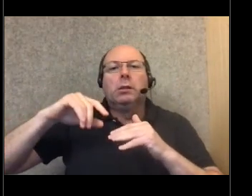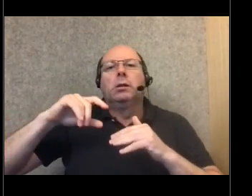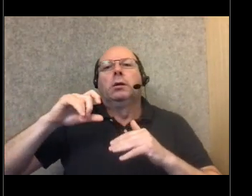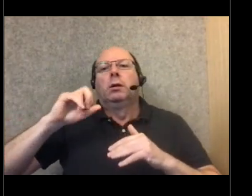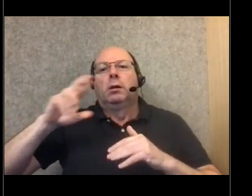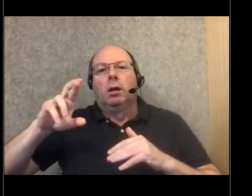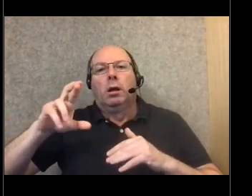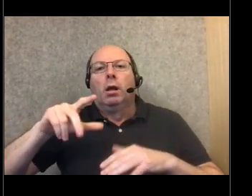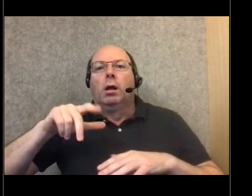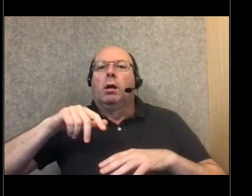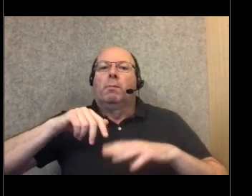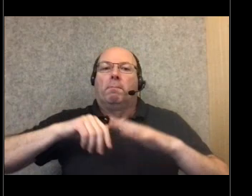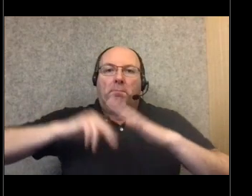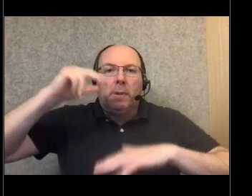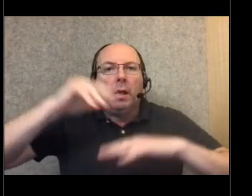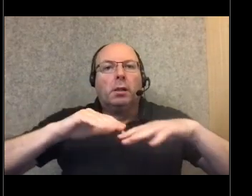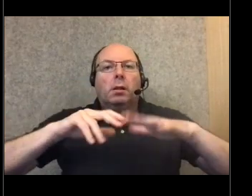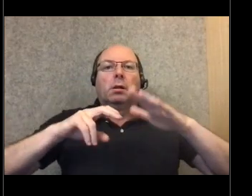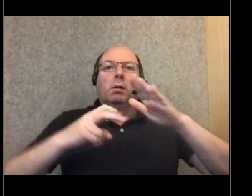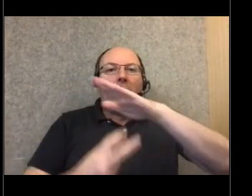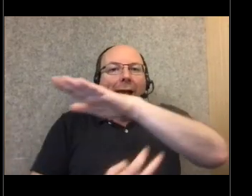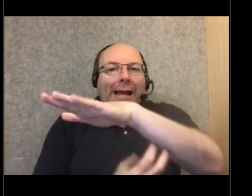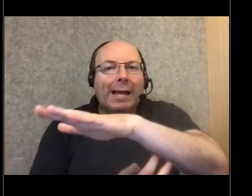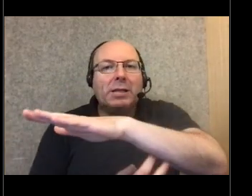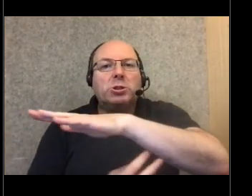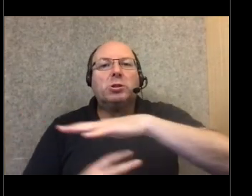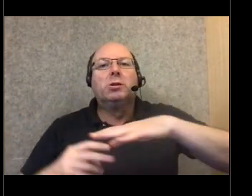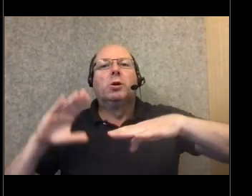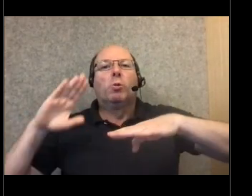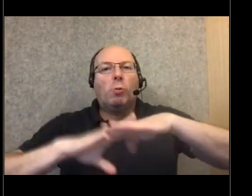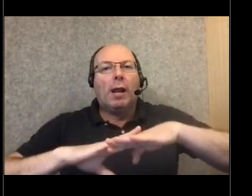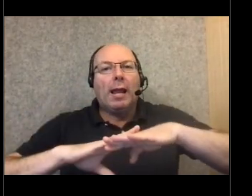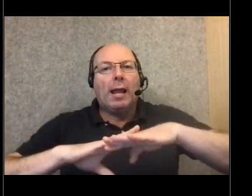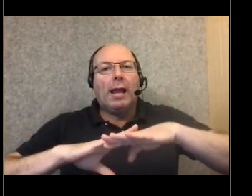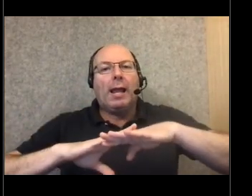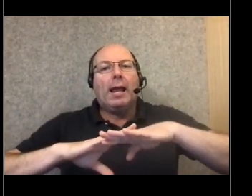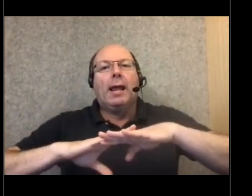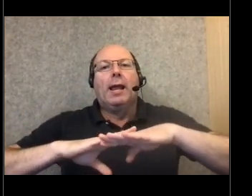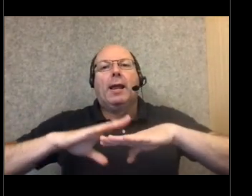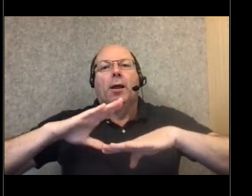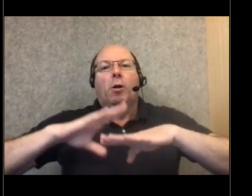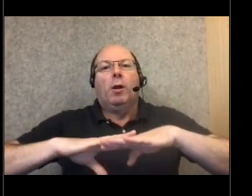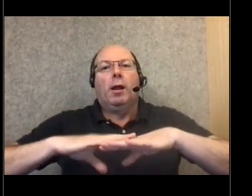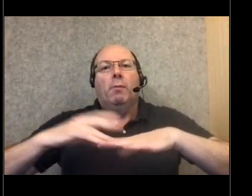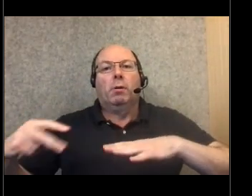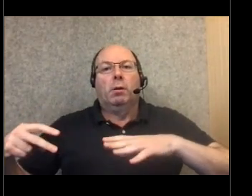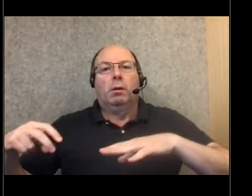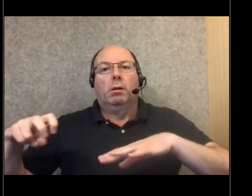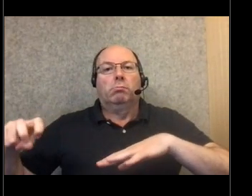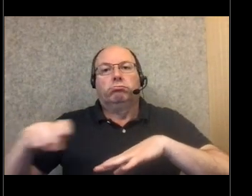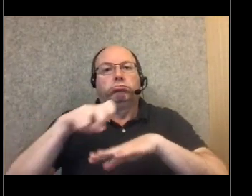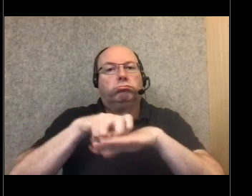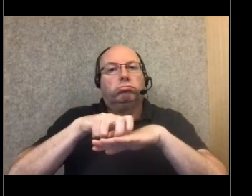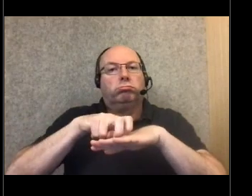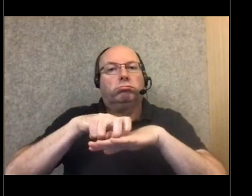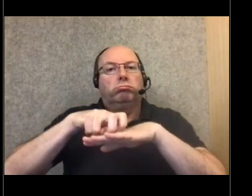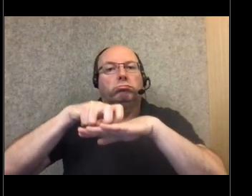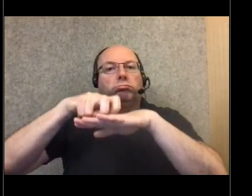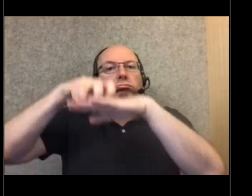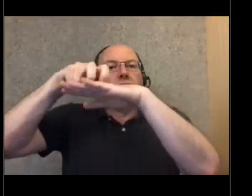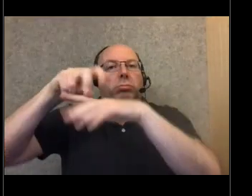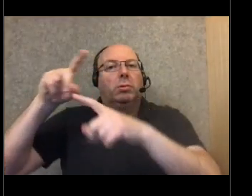ramps, bridges, lifts, or elevators to provide